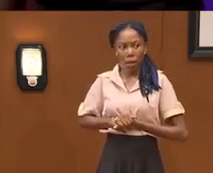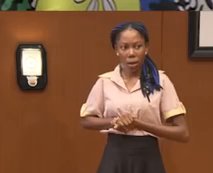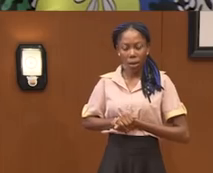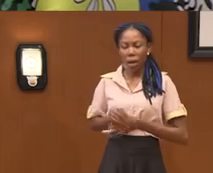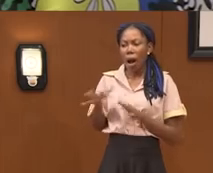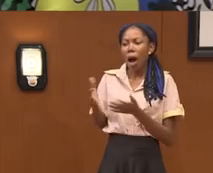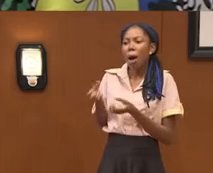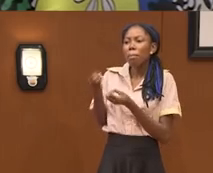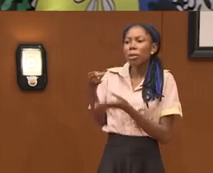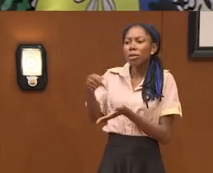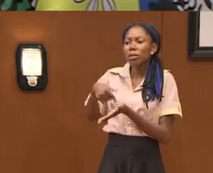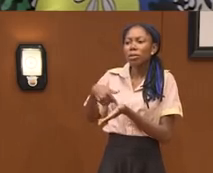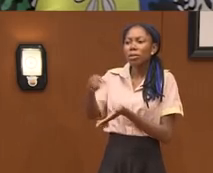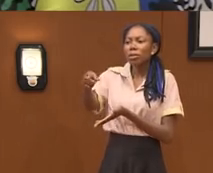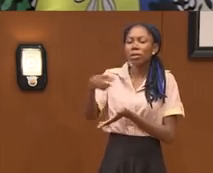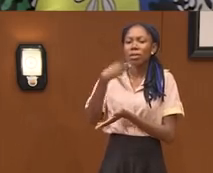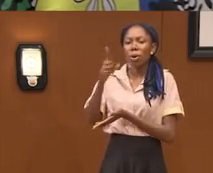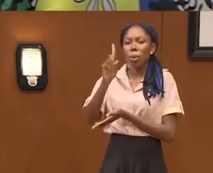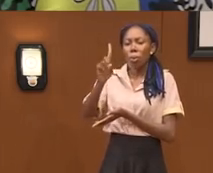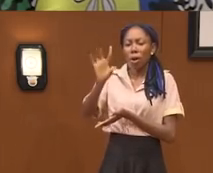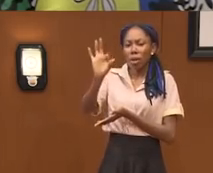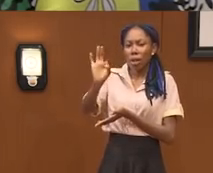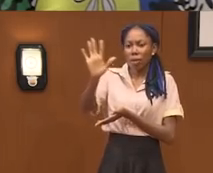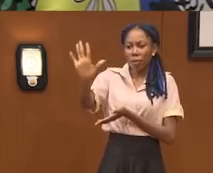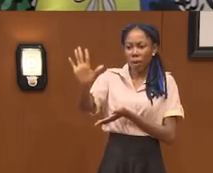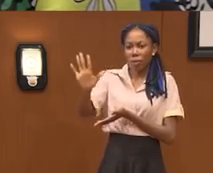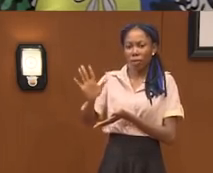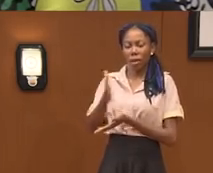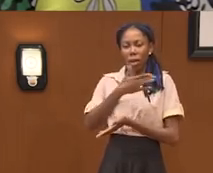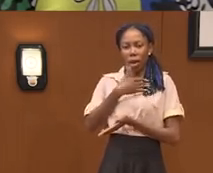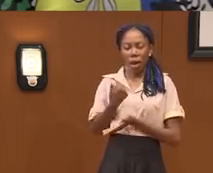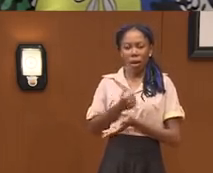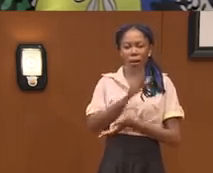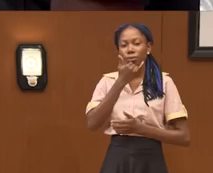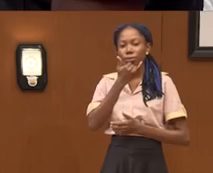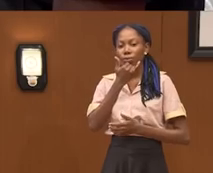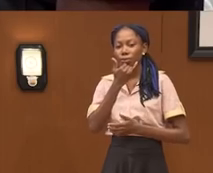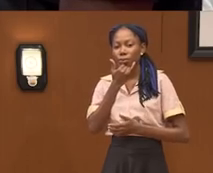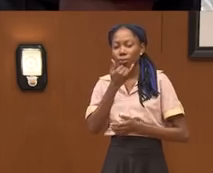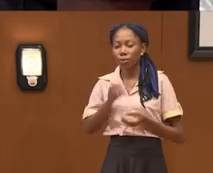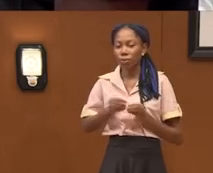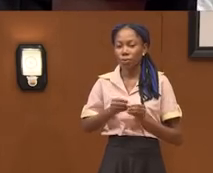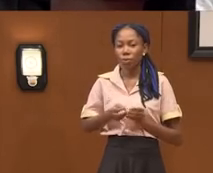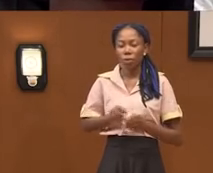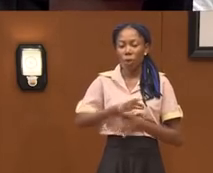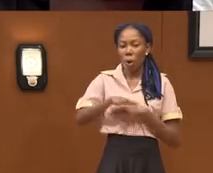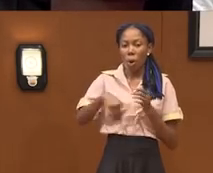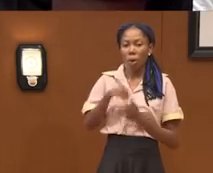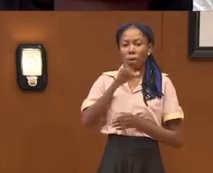Because how much is that? They're forgery, ma. 195. Plus 160. 196. 370